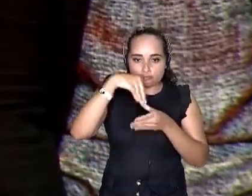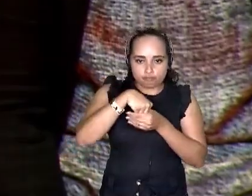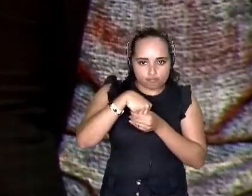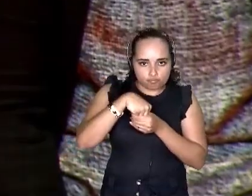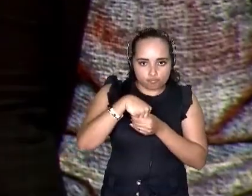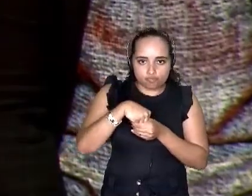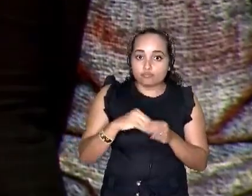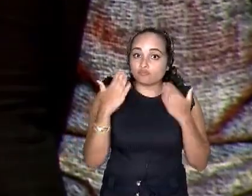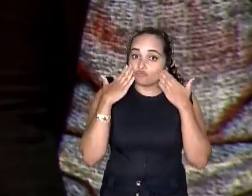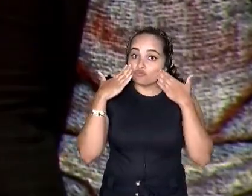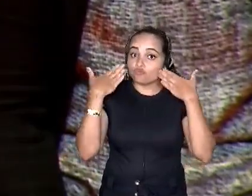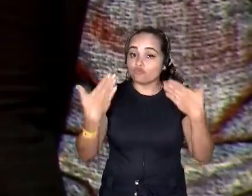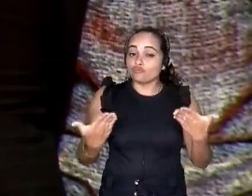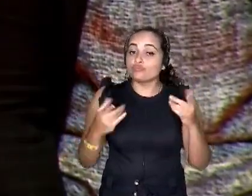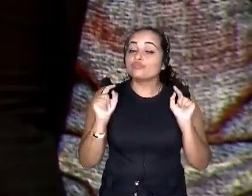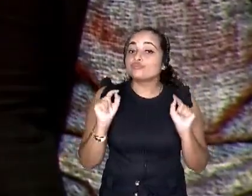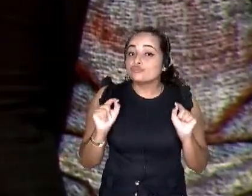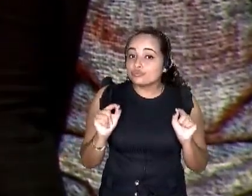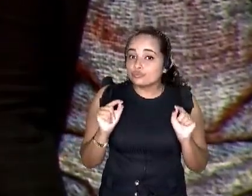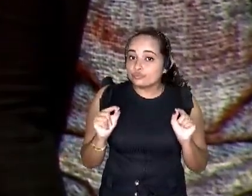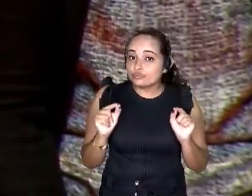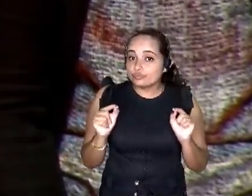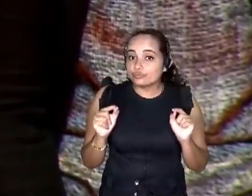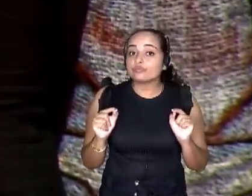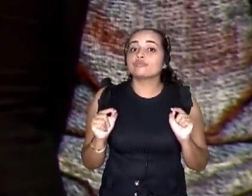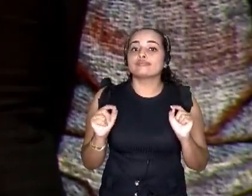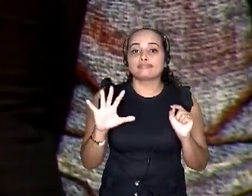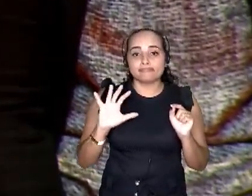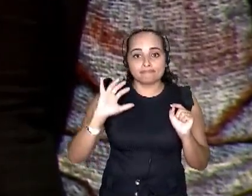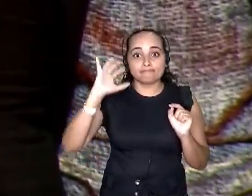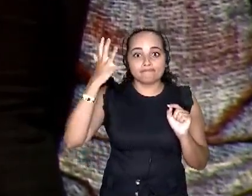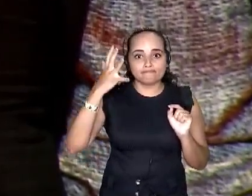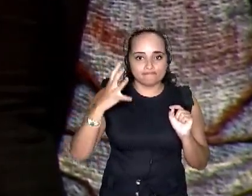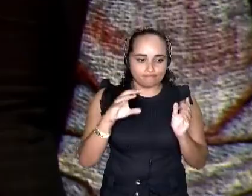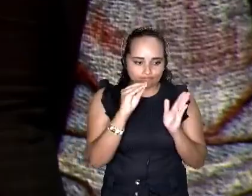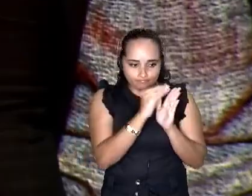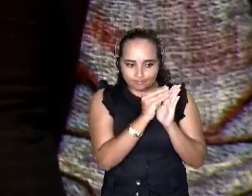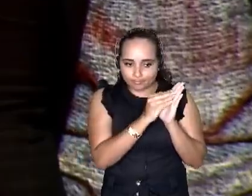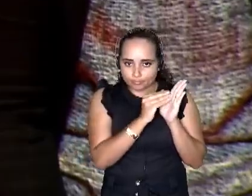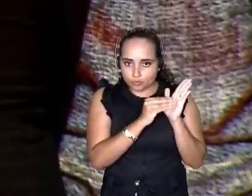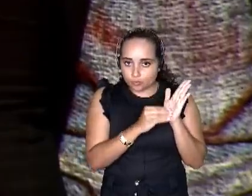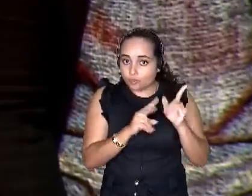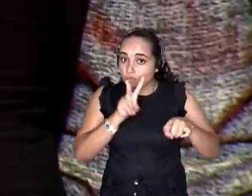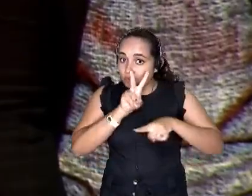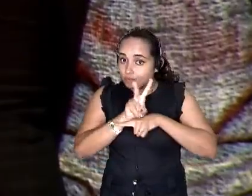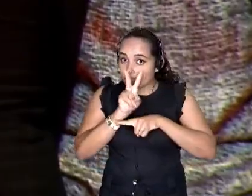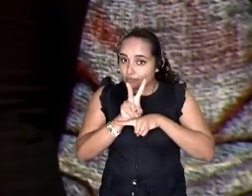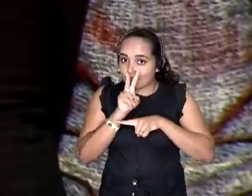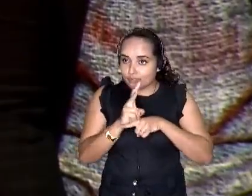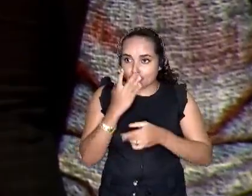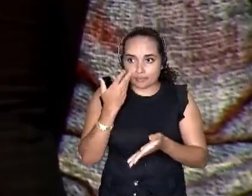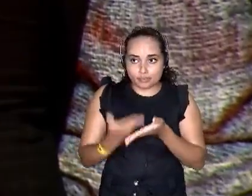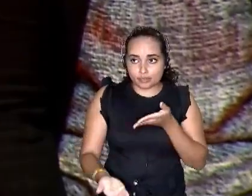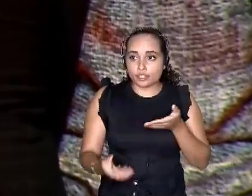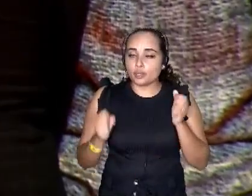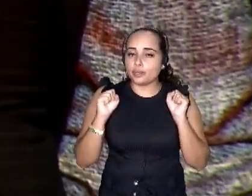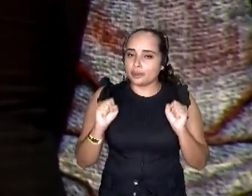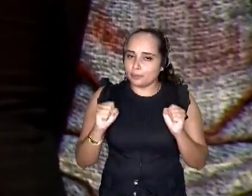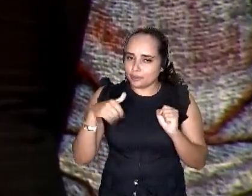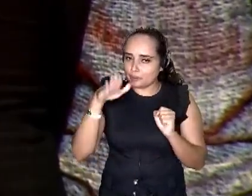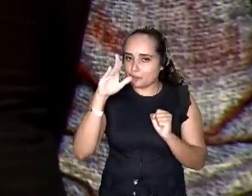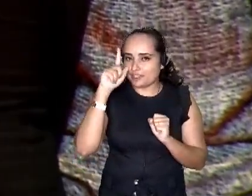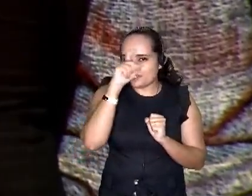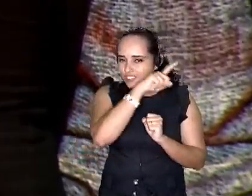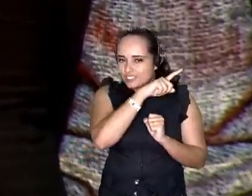been incurred. So now protecting the loss might be a bit more difficult because it will be more